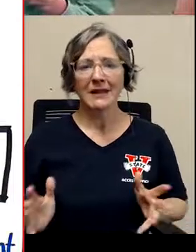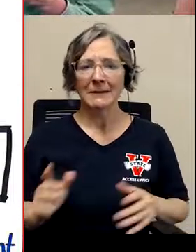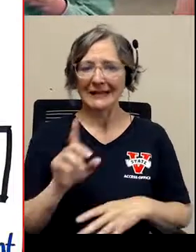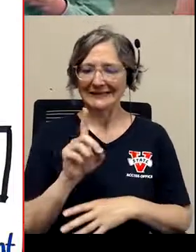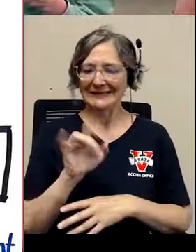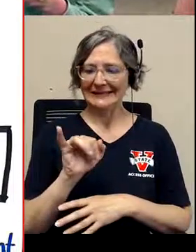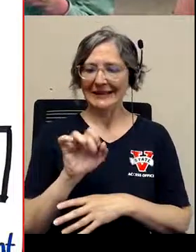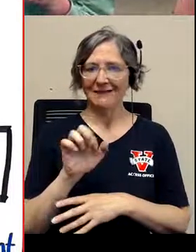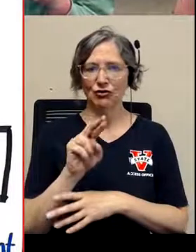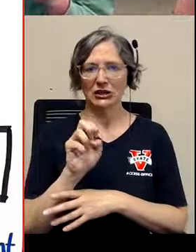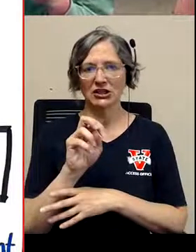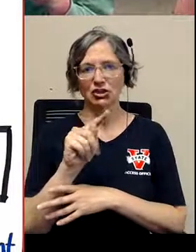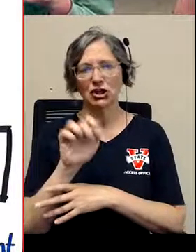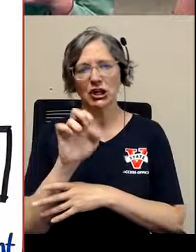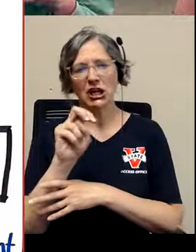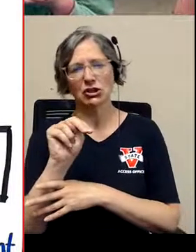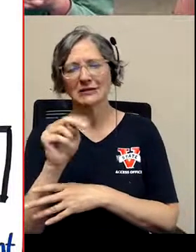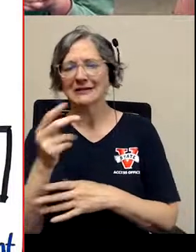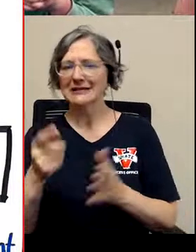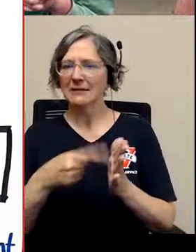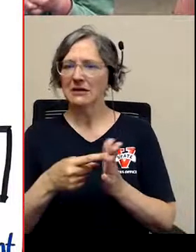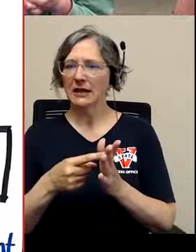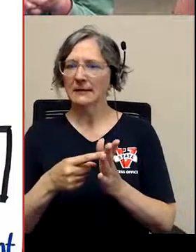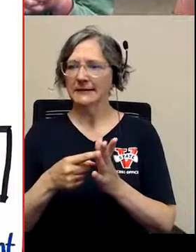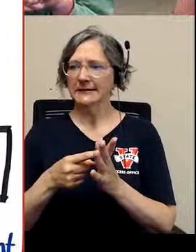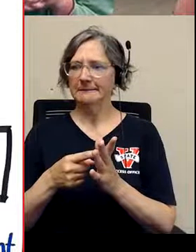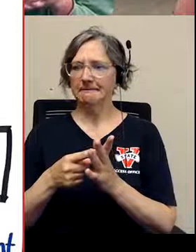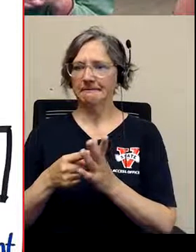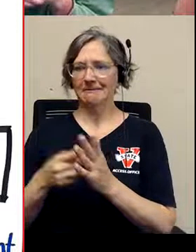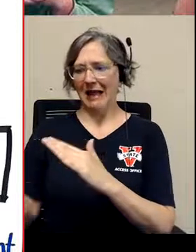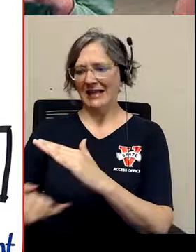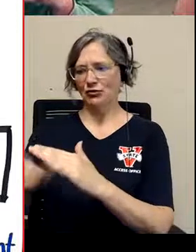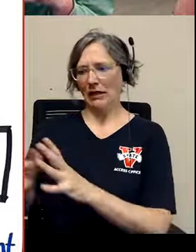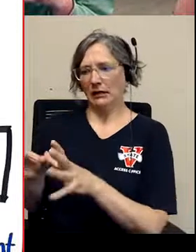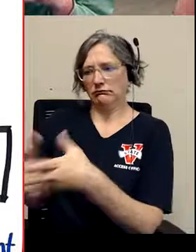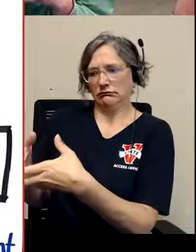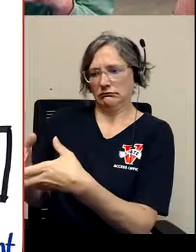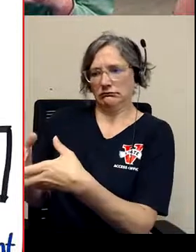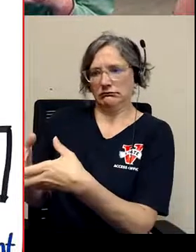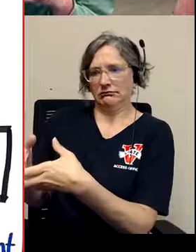taught in isolation, right? And something that